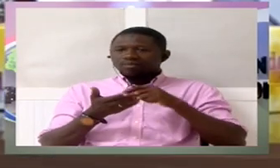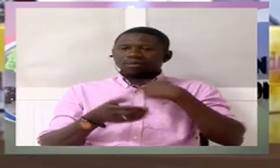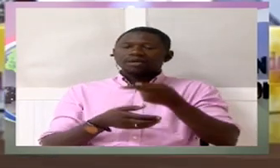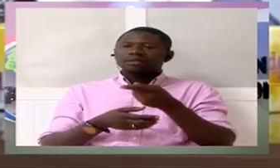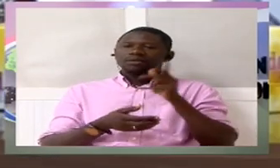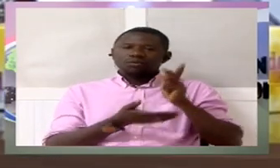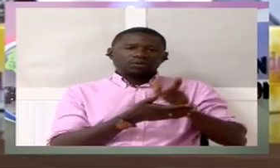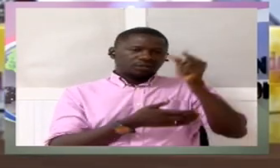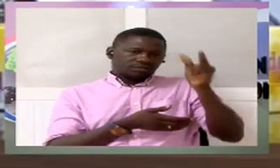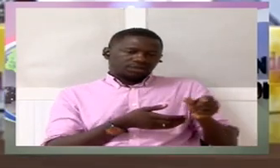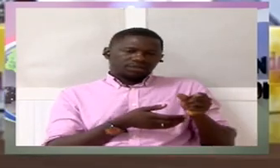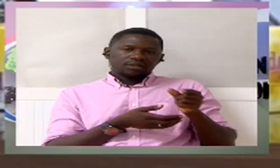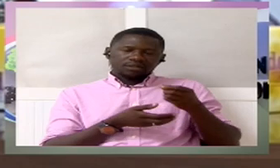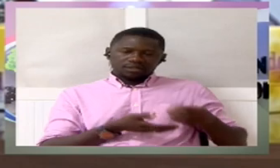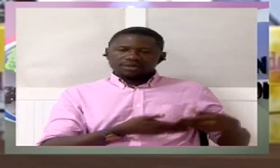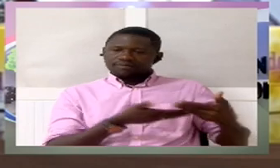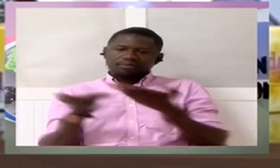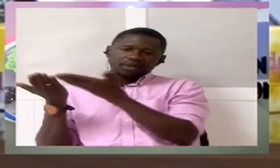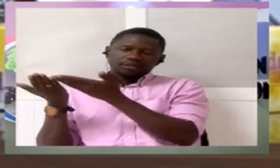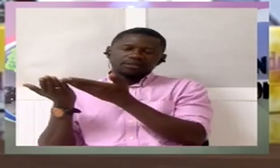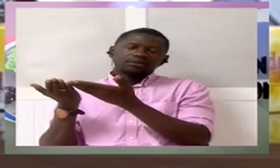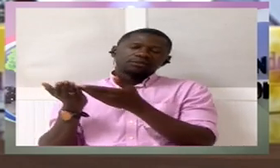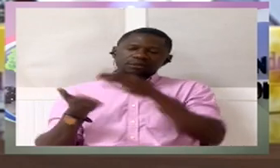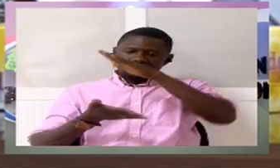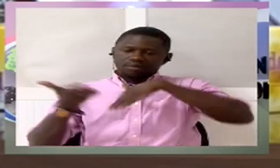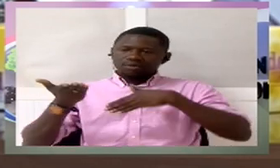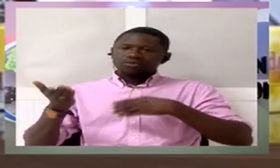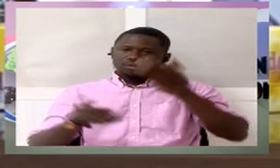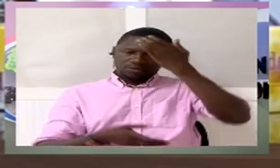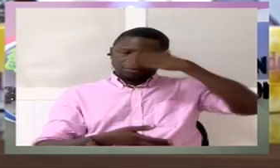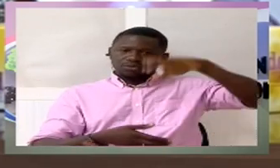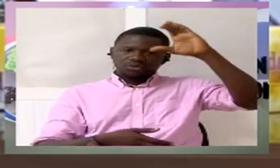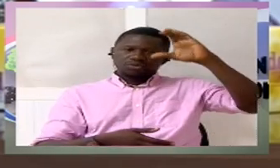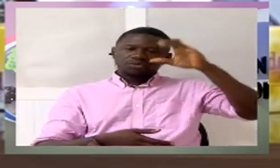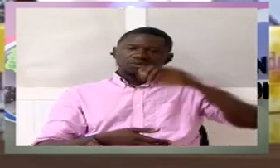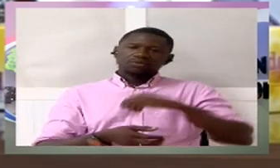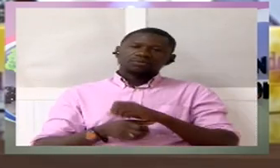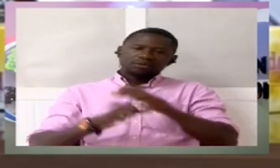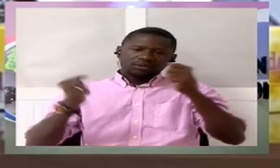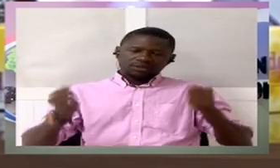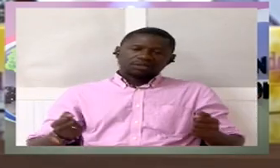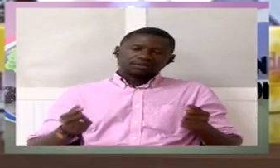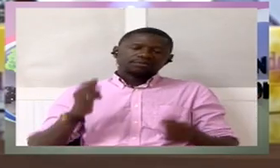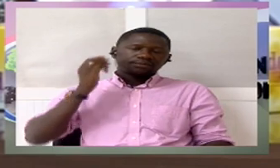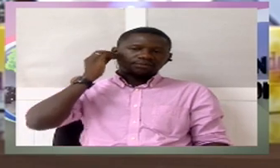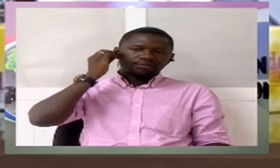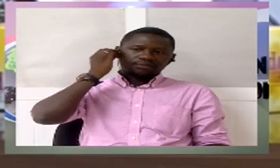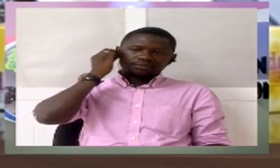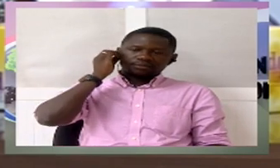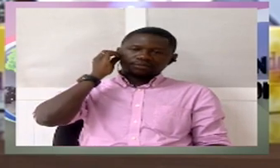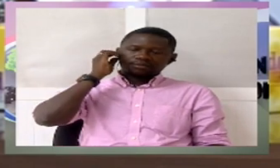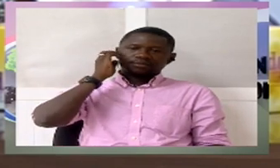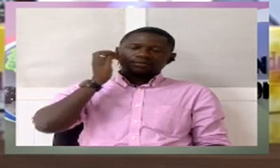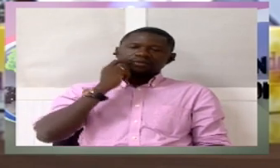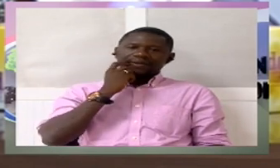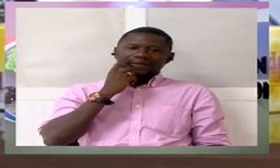chair. Abudai, but you know, for can chairman, members of the Kaito, the left all the bankela, Okola, Asina, Kaito, Nim, Futandi, chairman